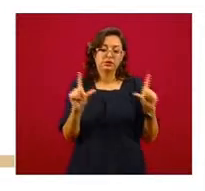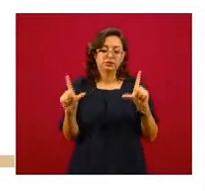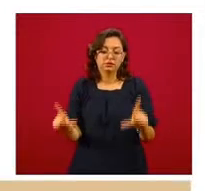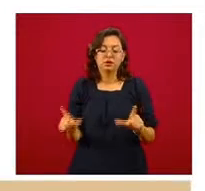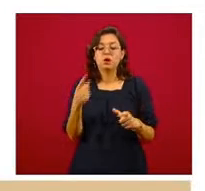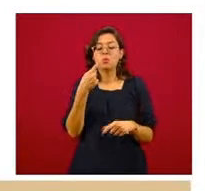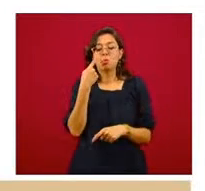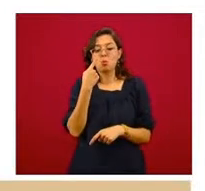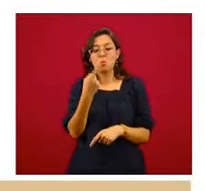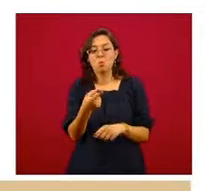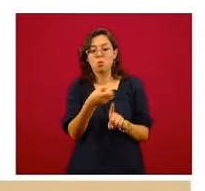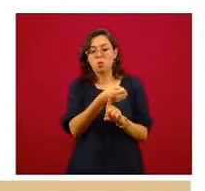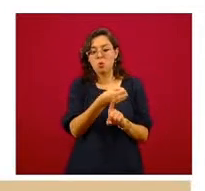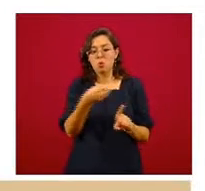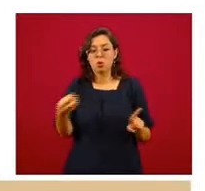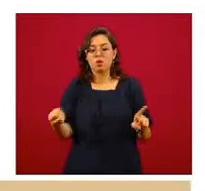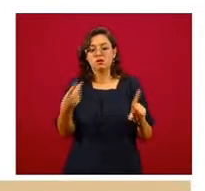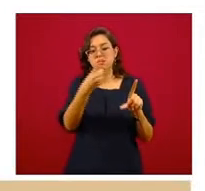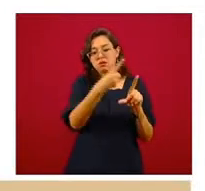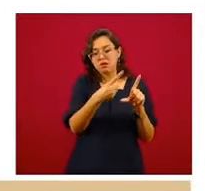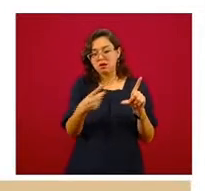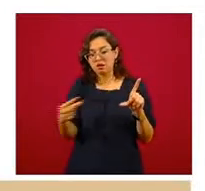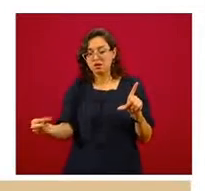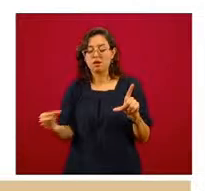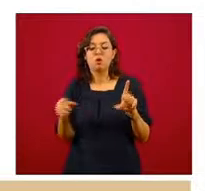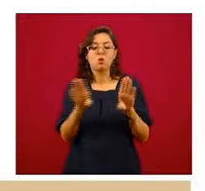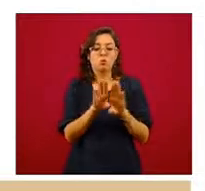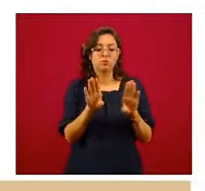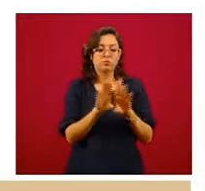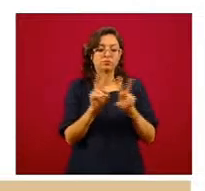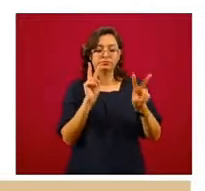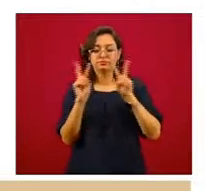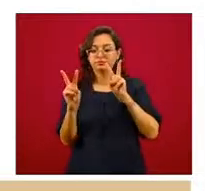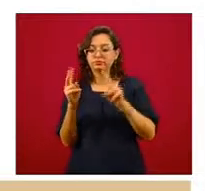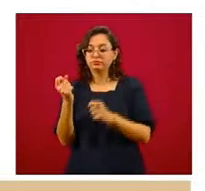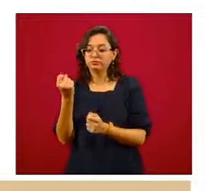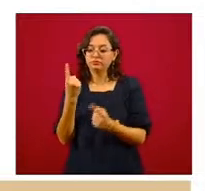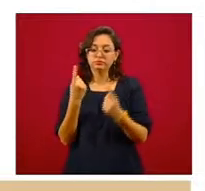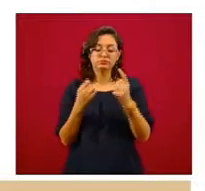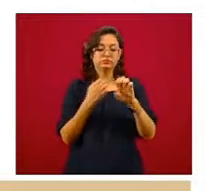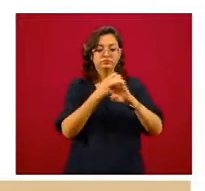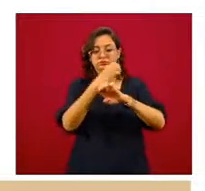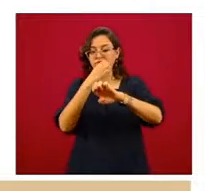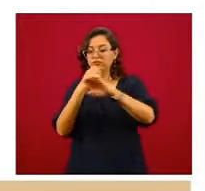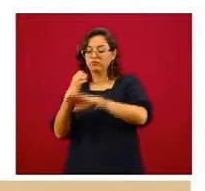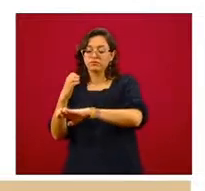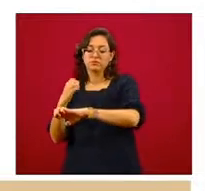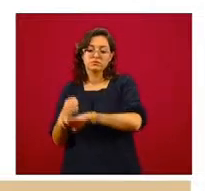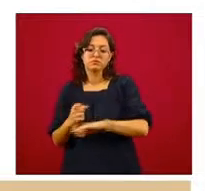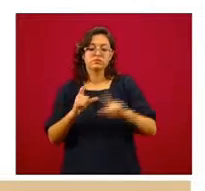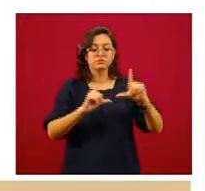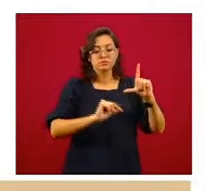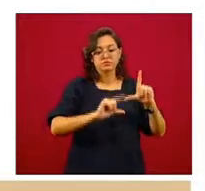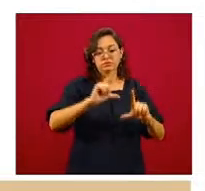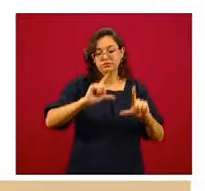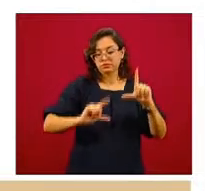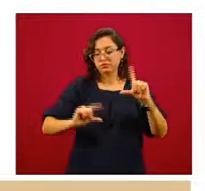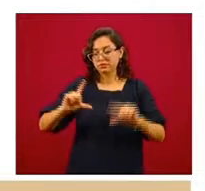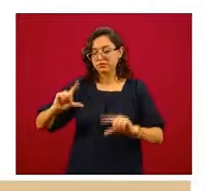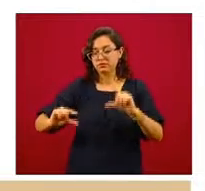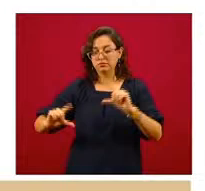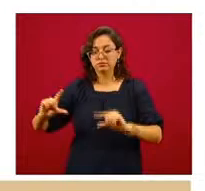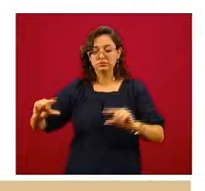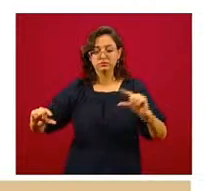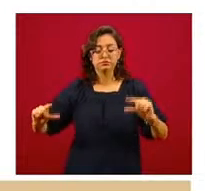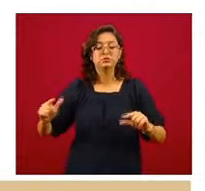see the same information in the next slide with the same order. And you see how certain states are